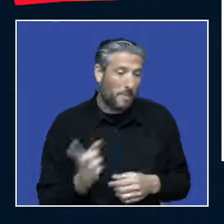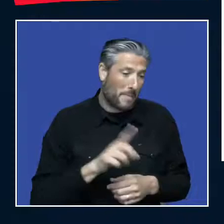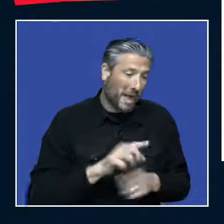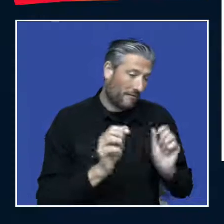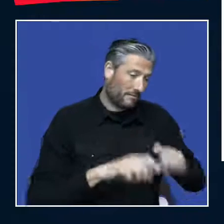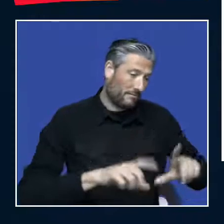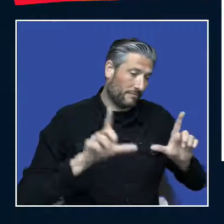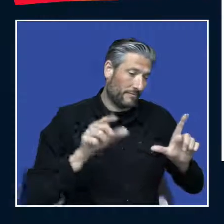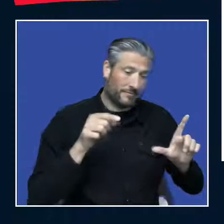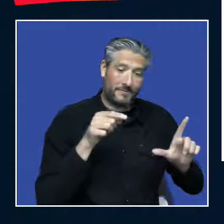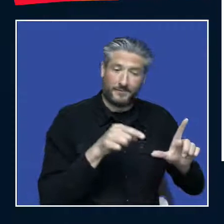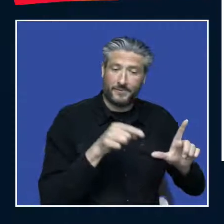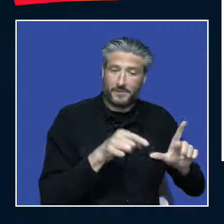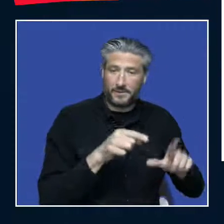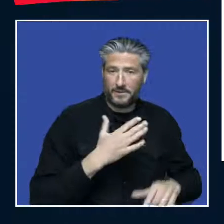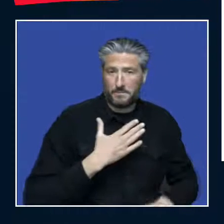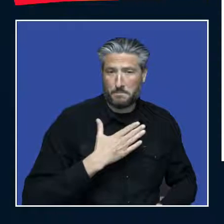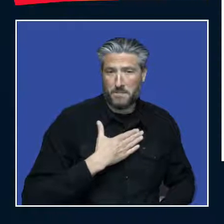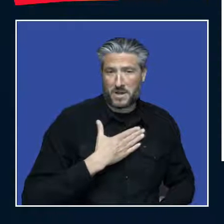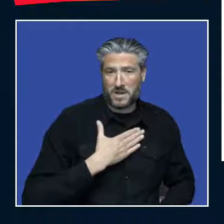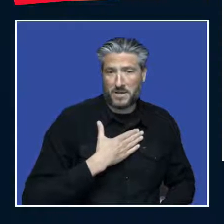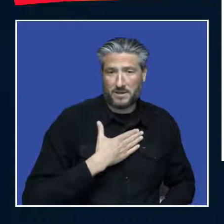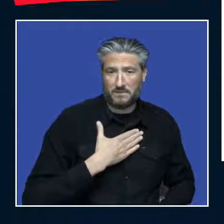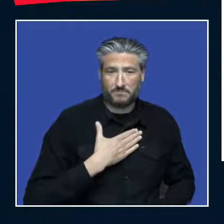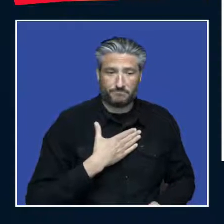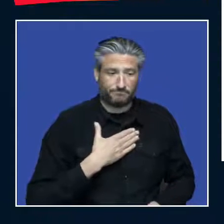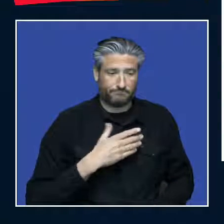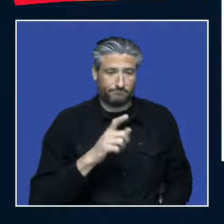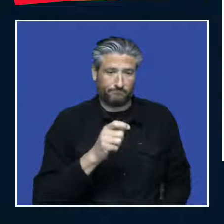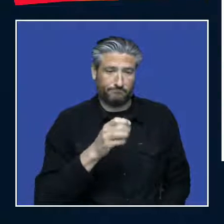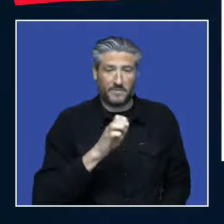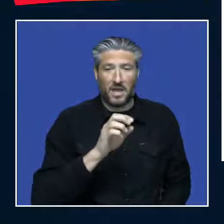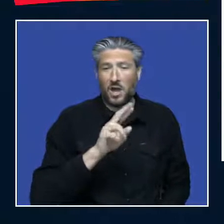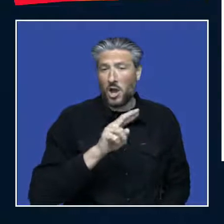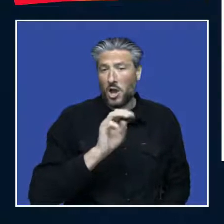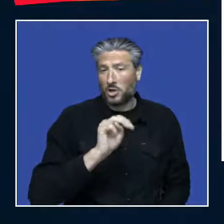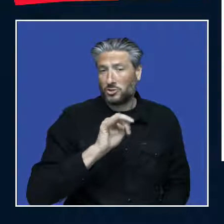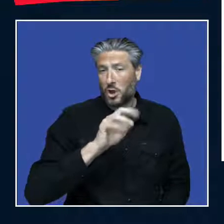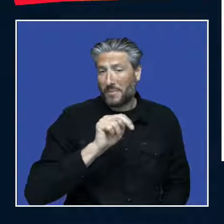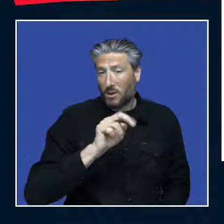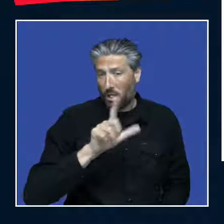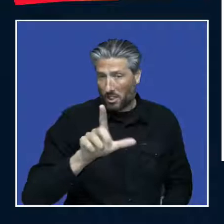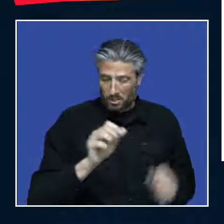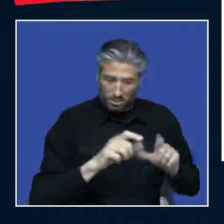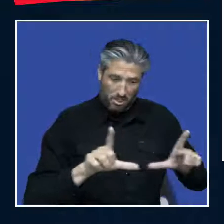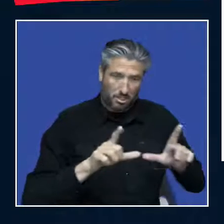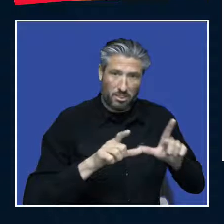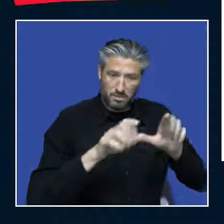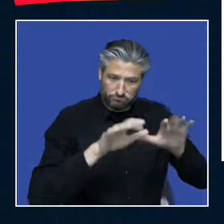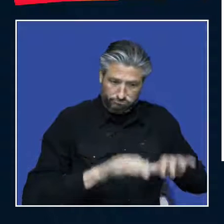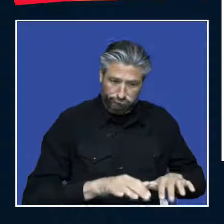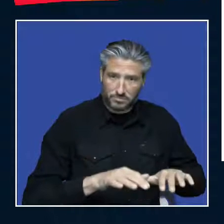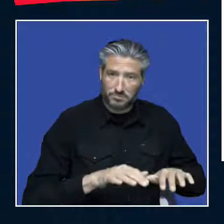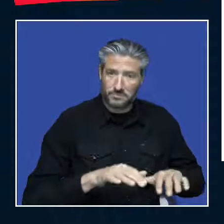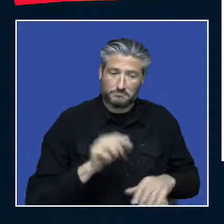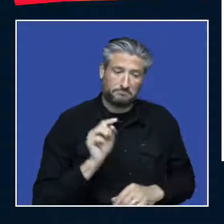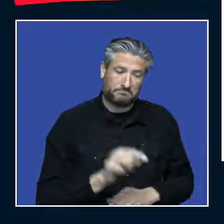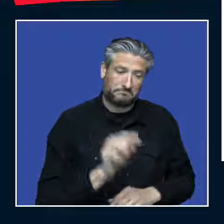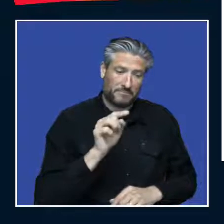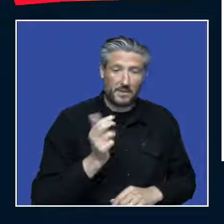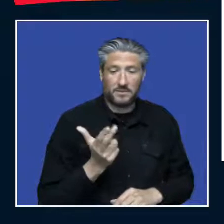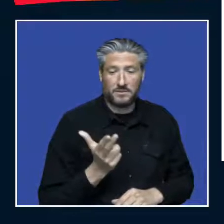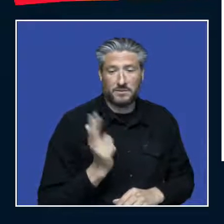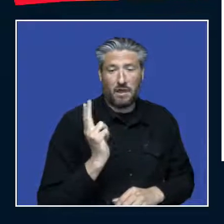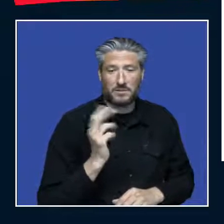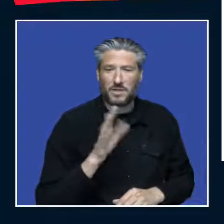inside my terminal. So I do docker one and then maybe pass an argument like for the